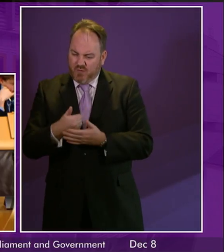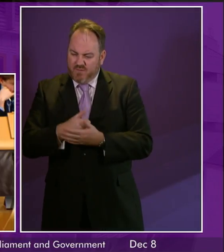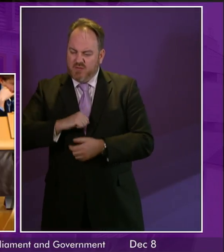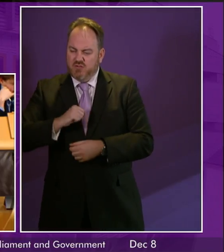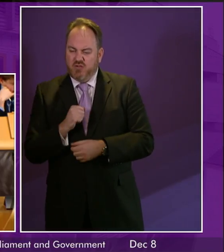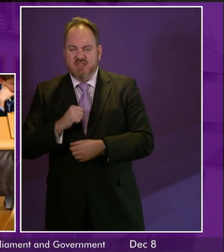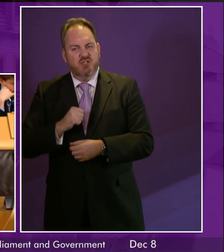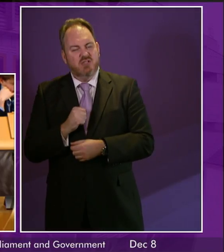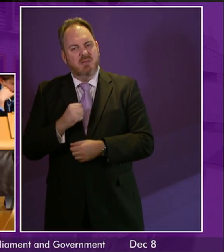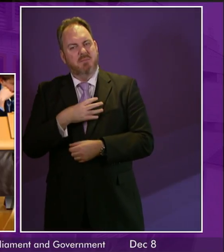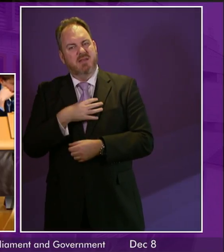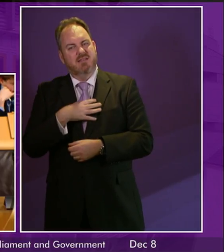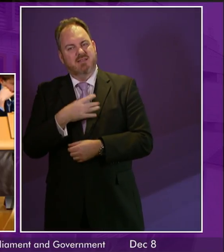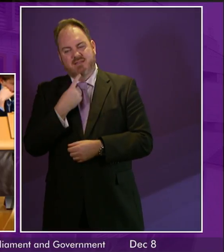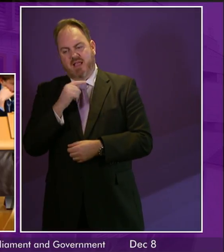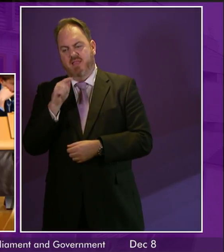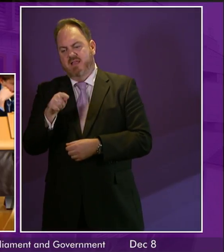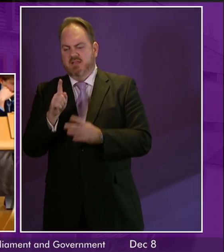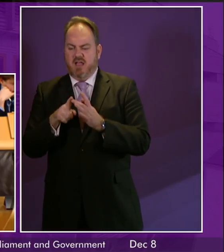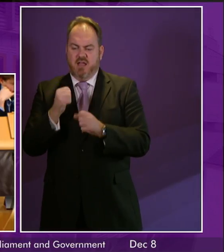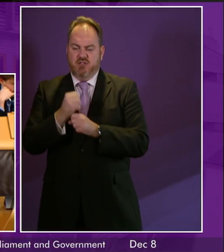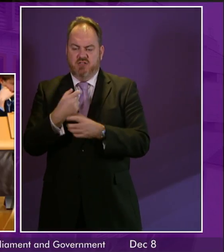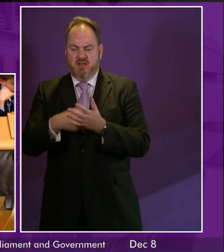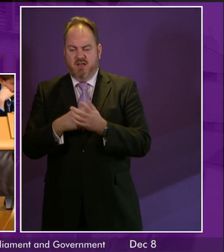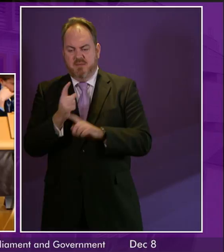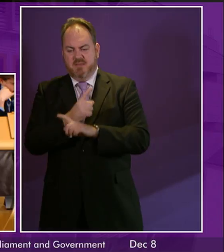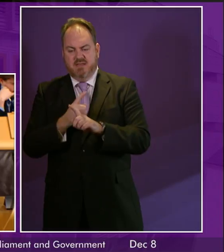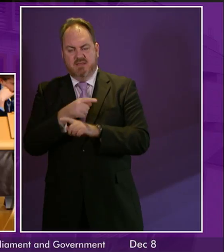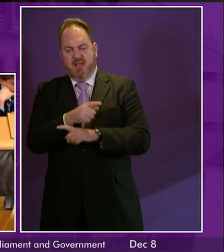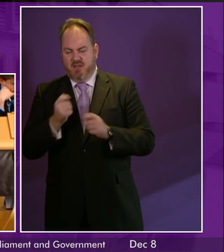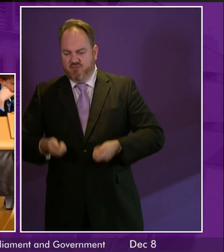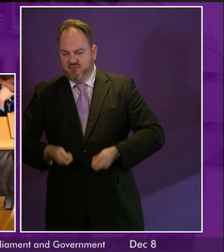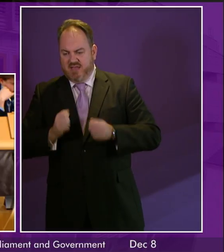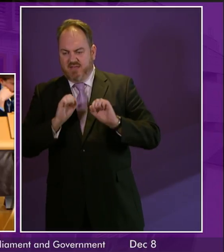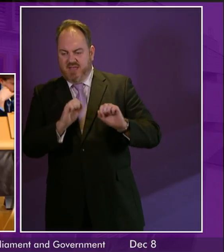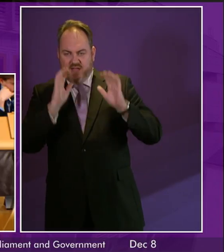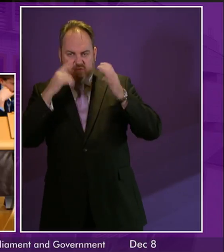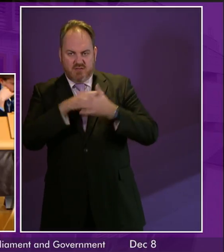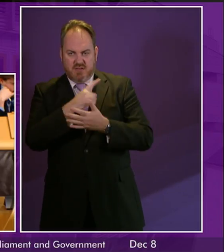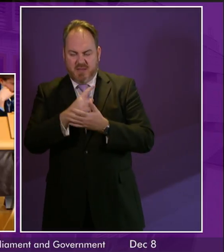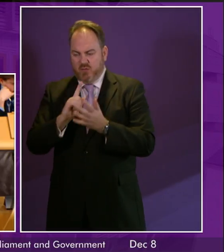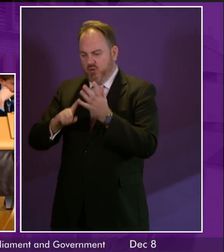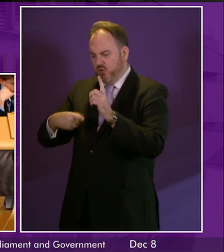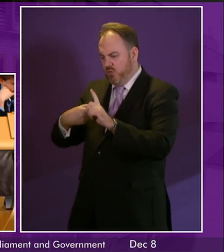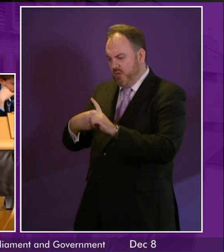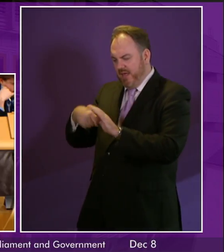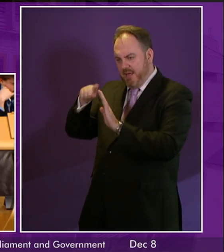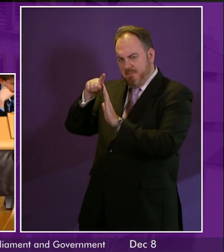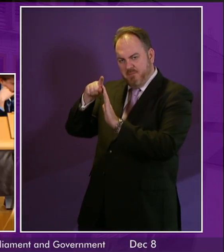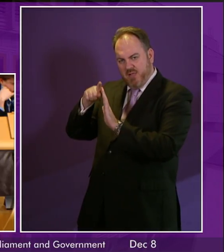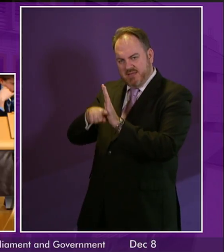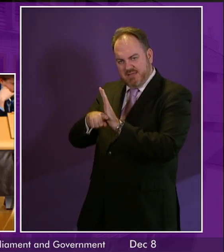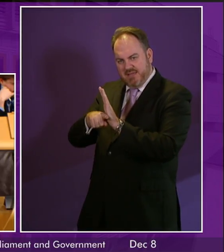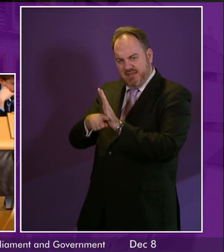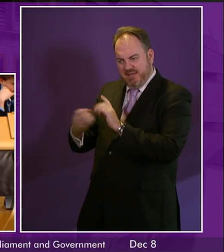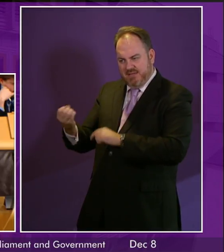these intergovernmental meetings to raise issues of concern that they have about UK government policy in reserve matters. I did